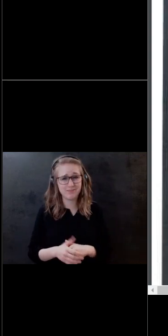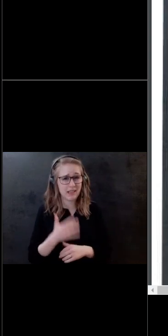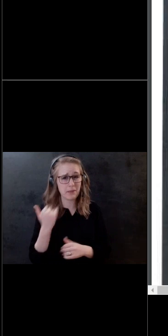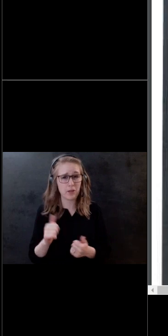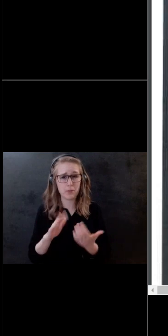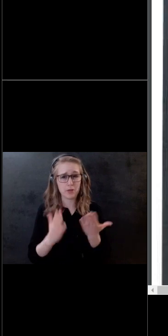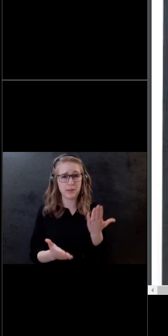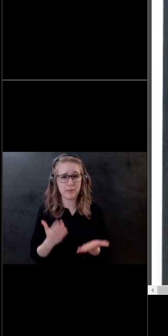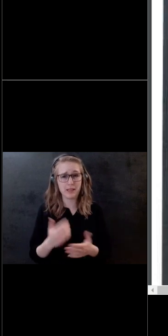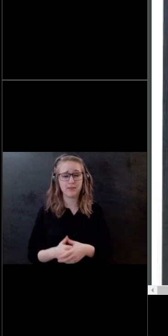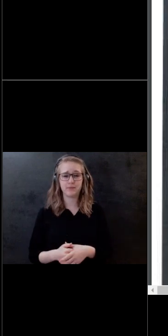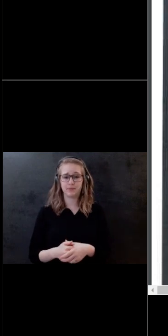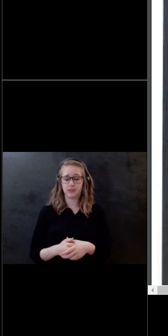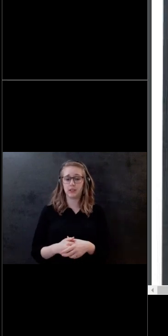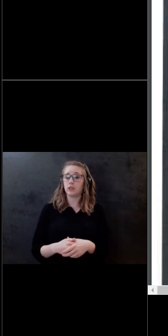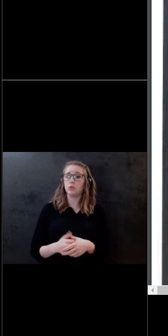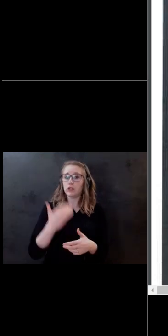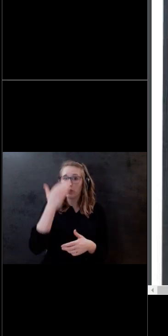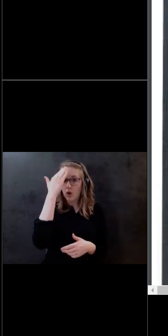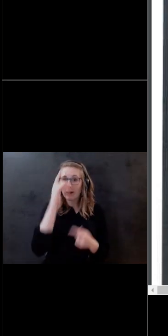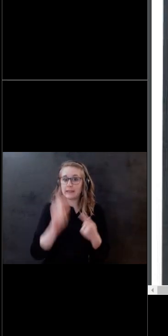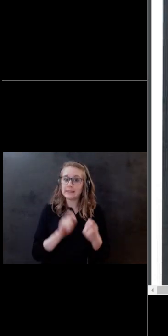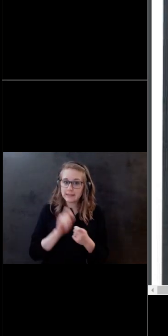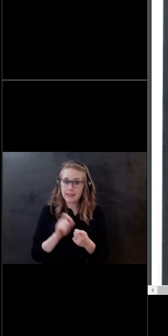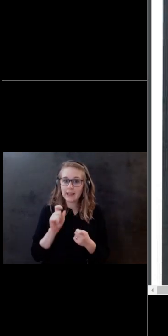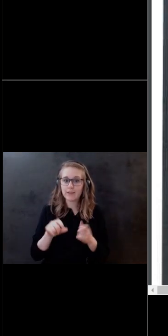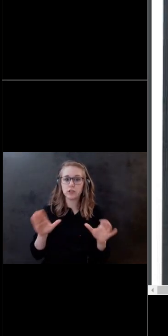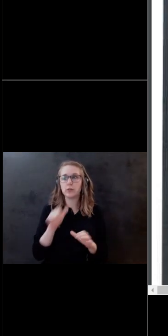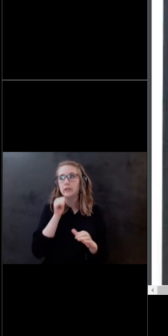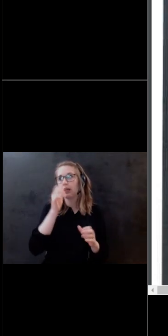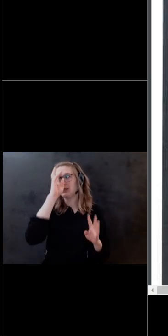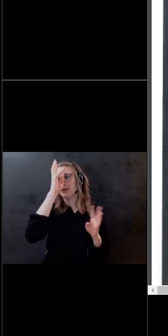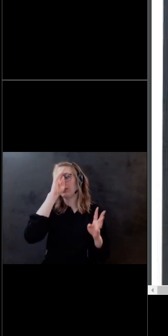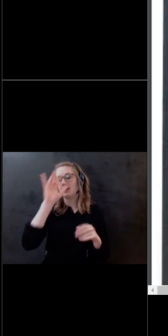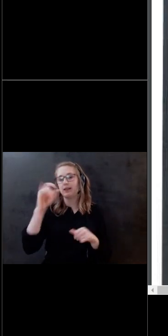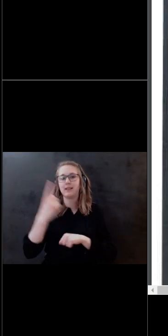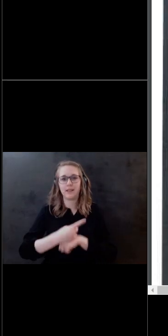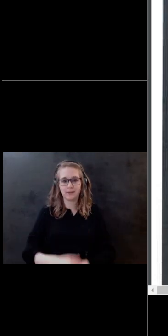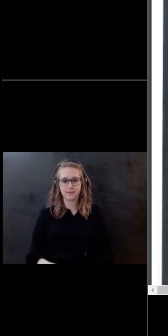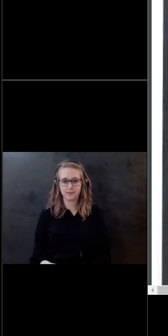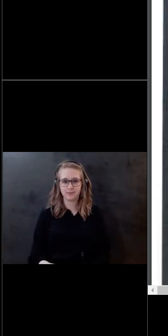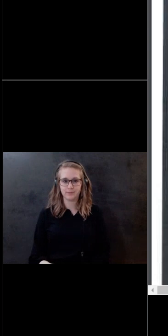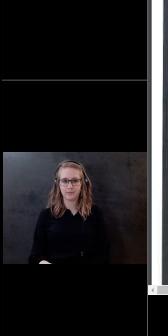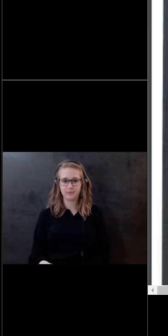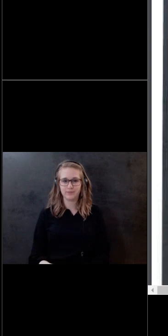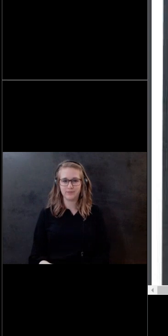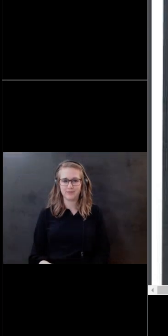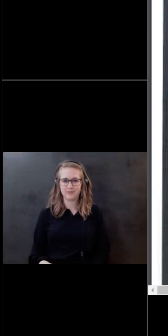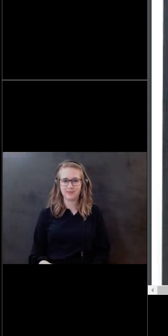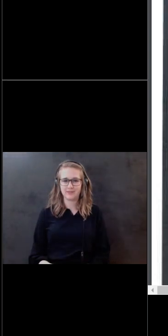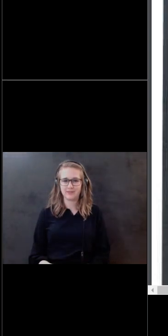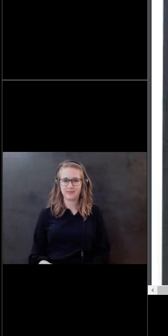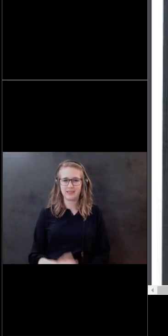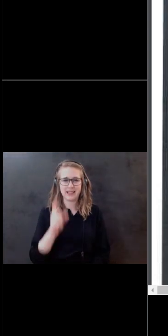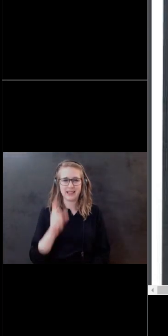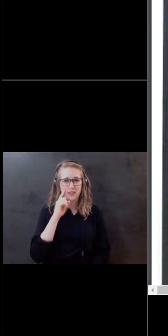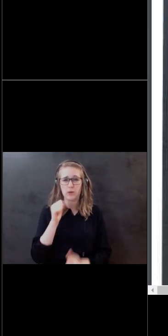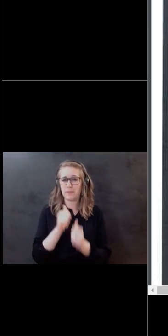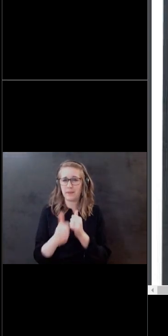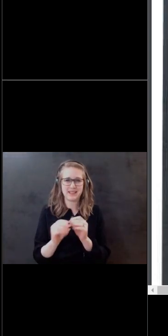approach, at which point we know exactly what we have to do and we're not speculating on the dais. I think we've ventured beyond clarity here,